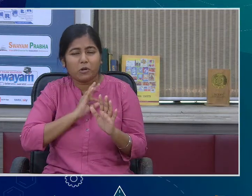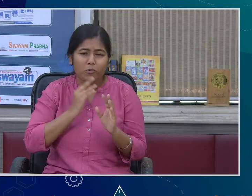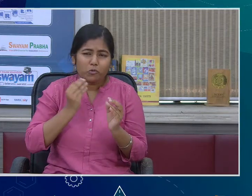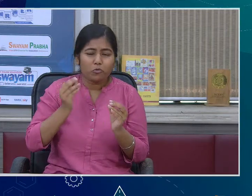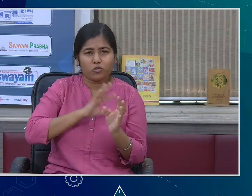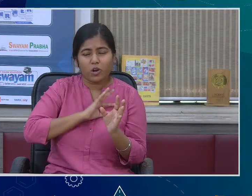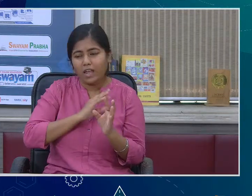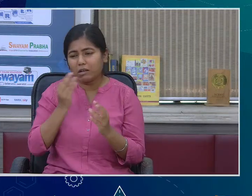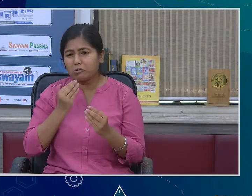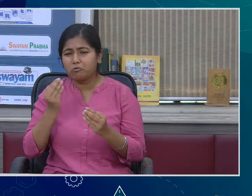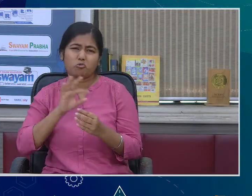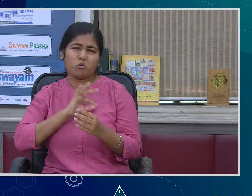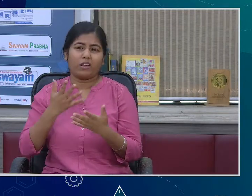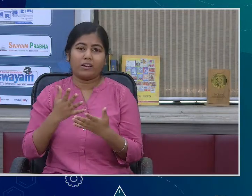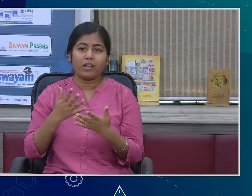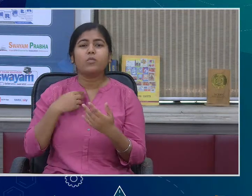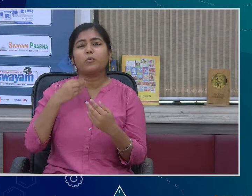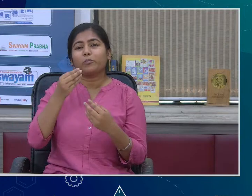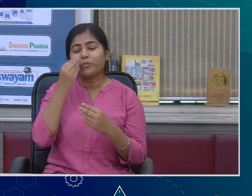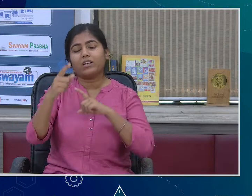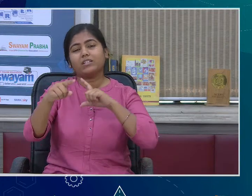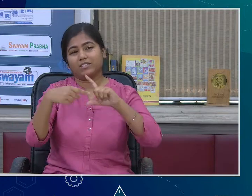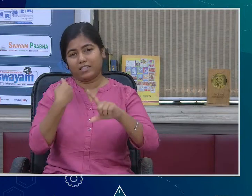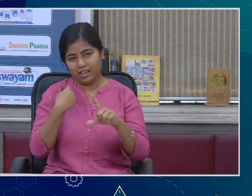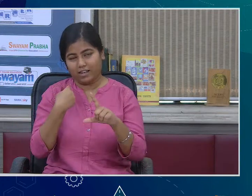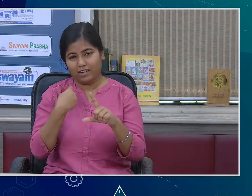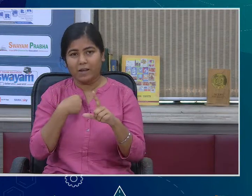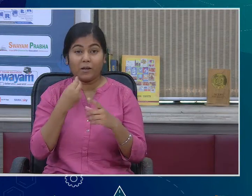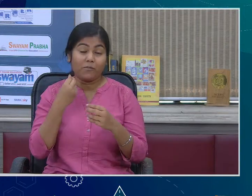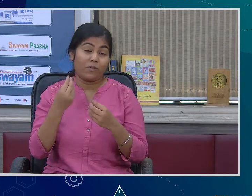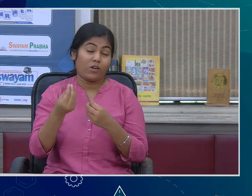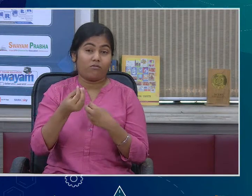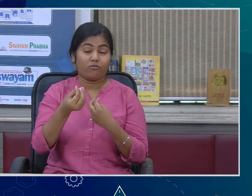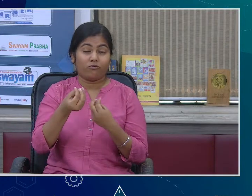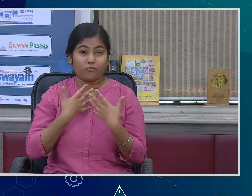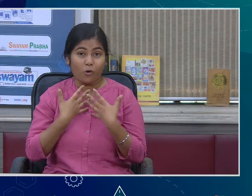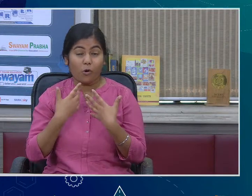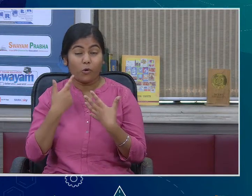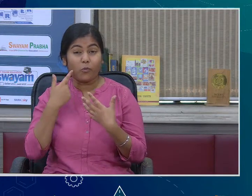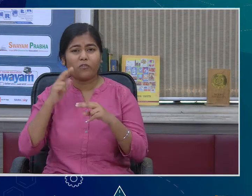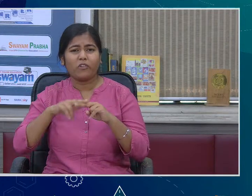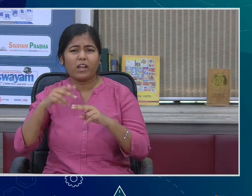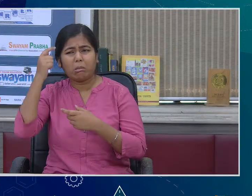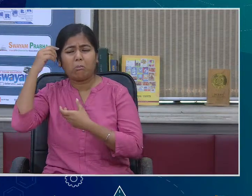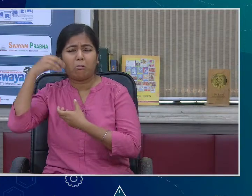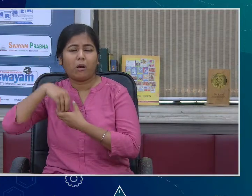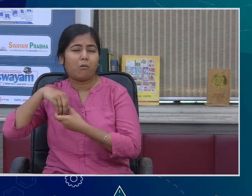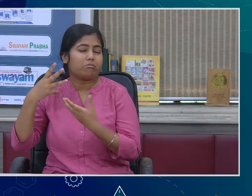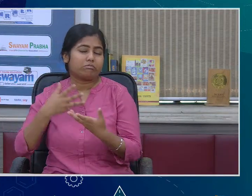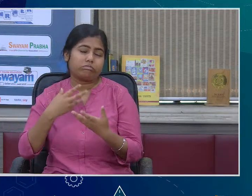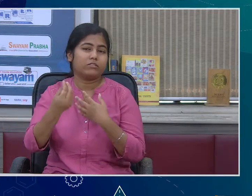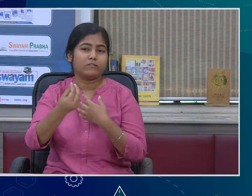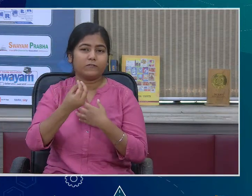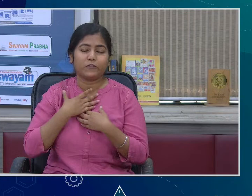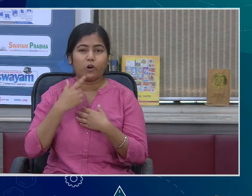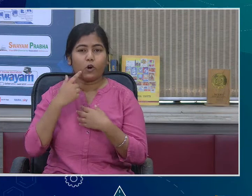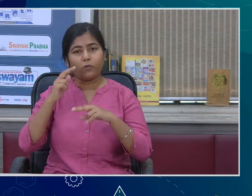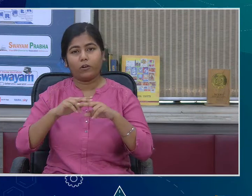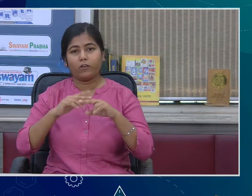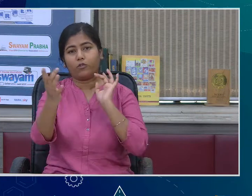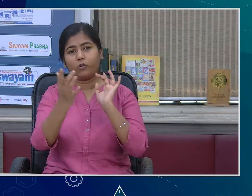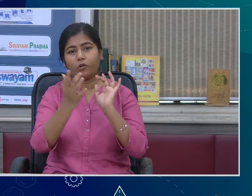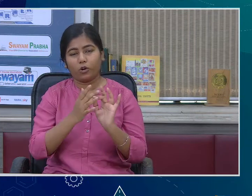then please write it to us and let us know anything you have in your mind. So you can connect with us through